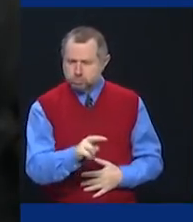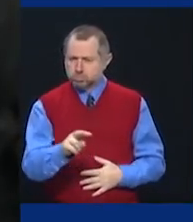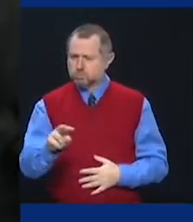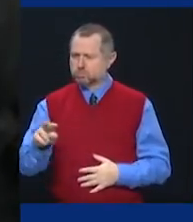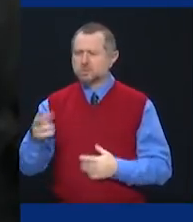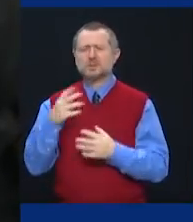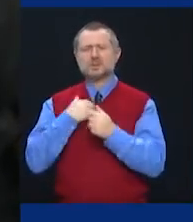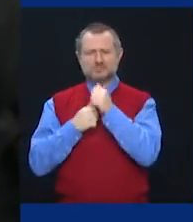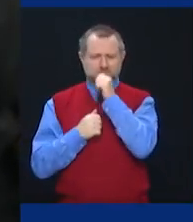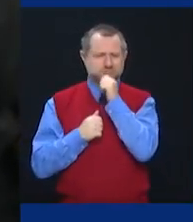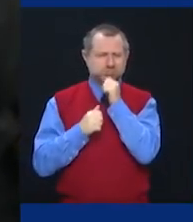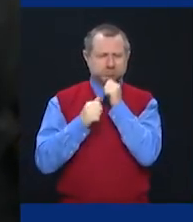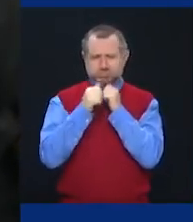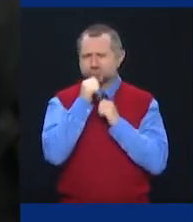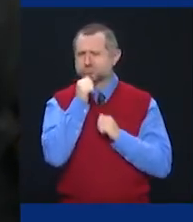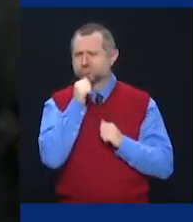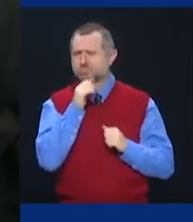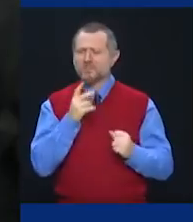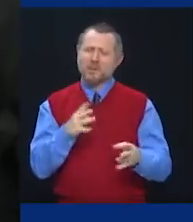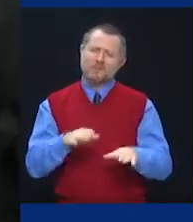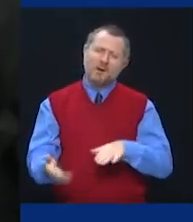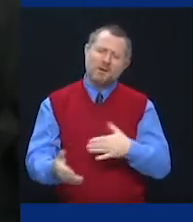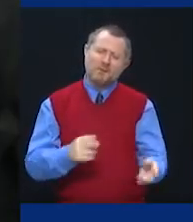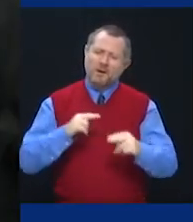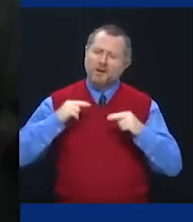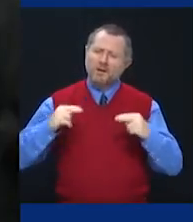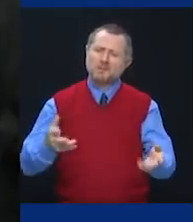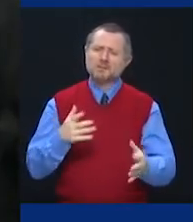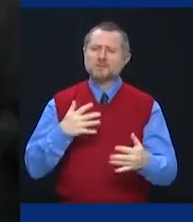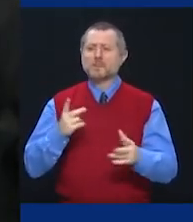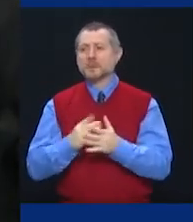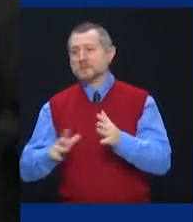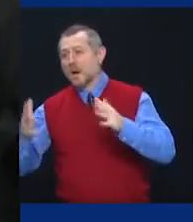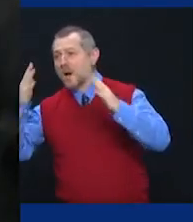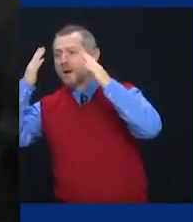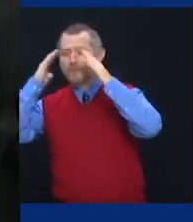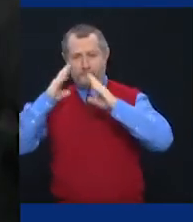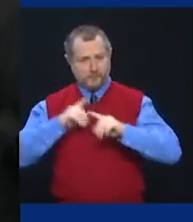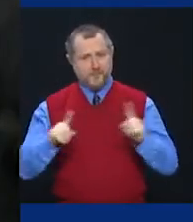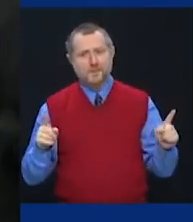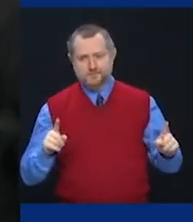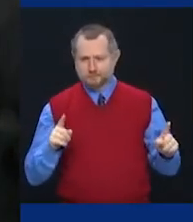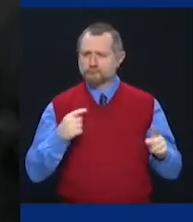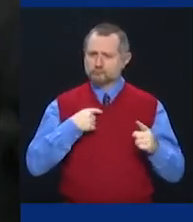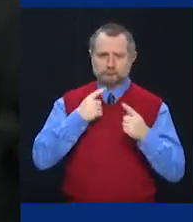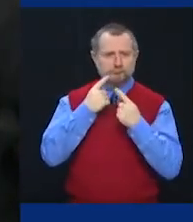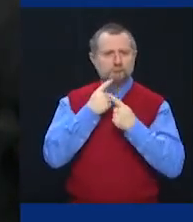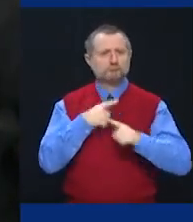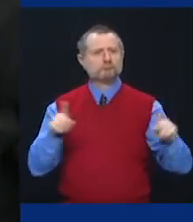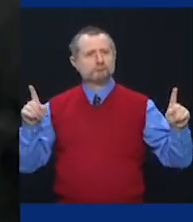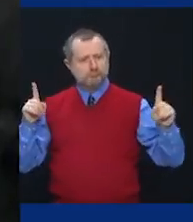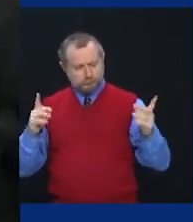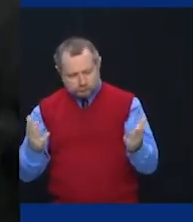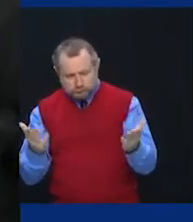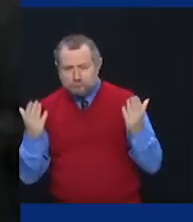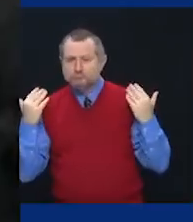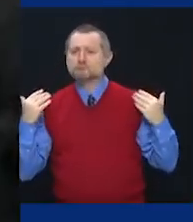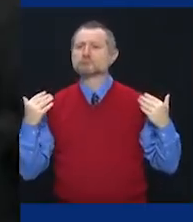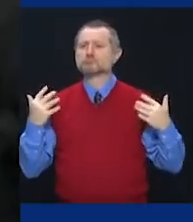Death, suffering, anxiety, loss, but we made it through. We are now at the